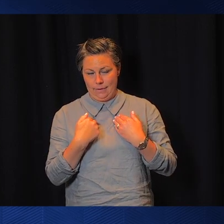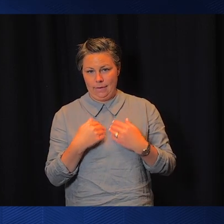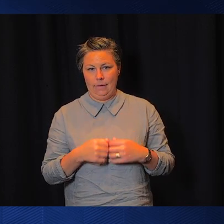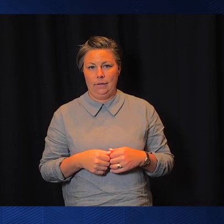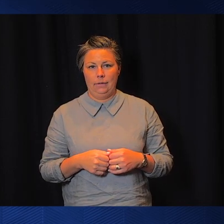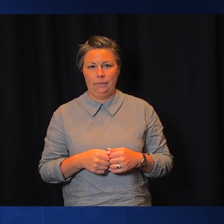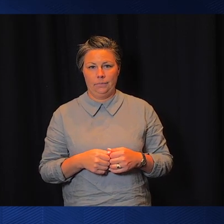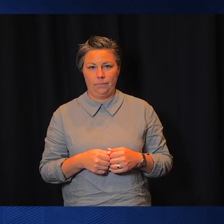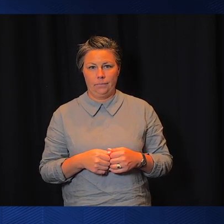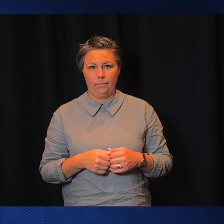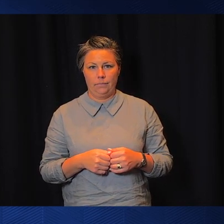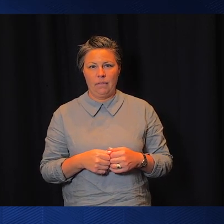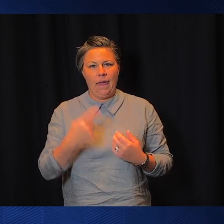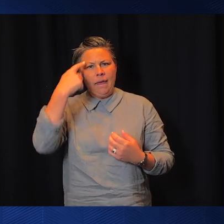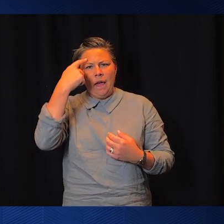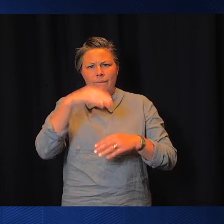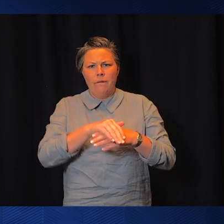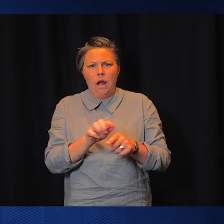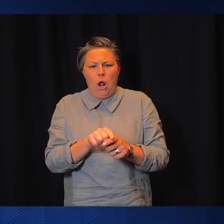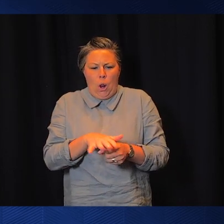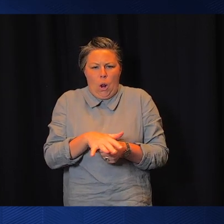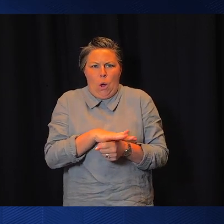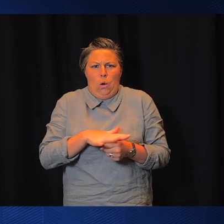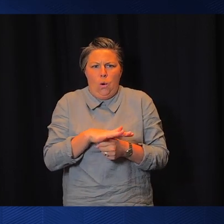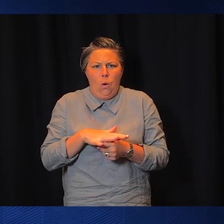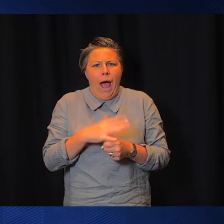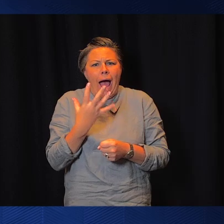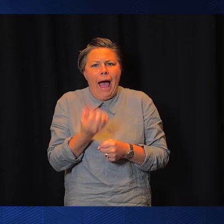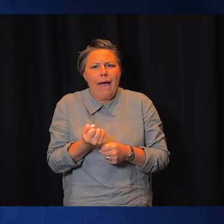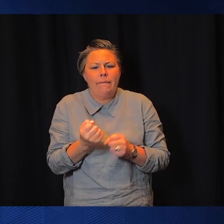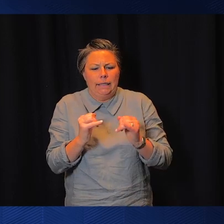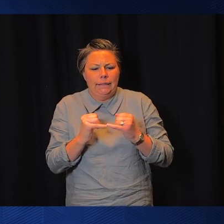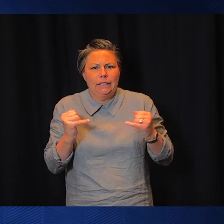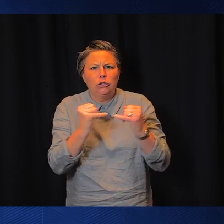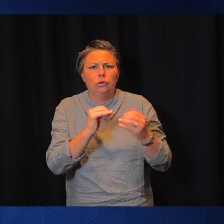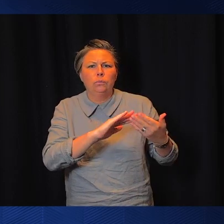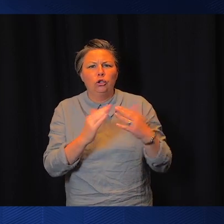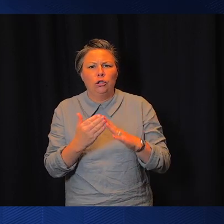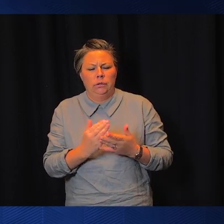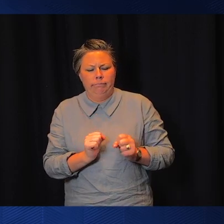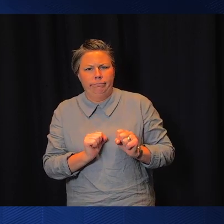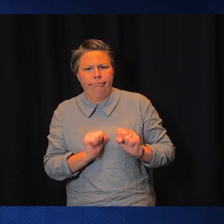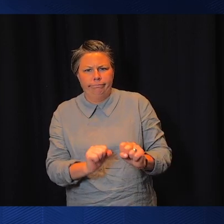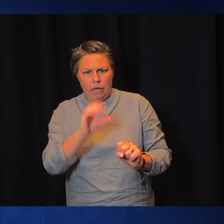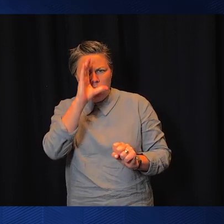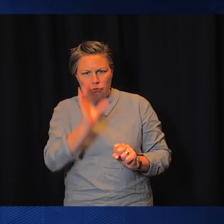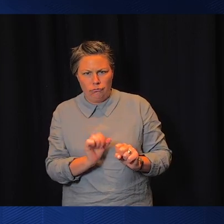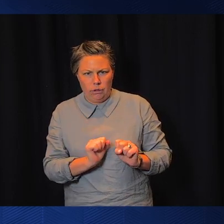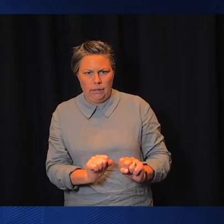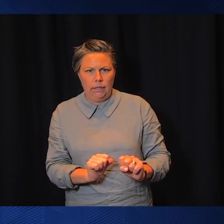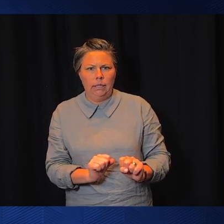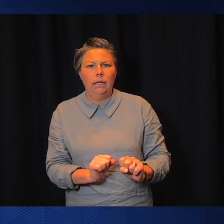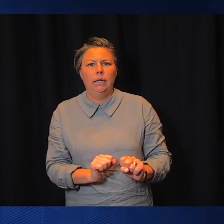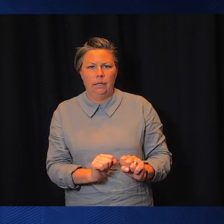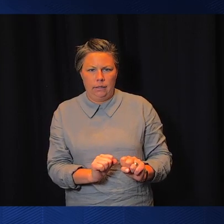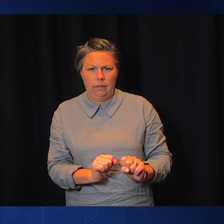in the local terminology, there is some indigenous community and some Dalits. So